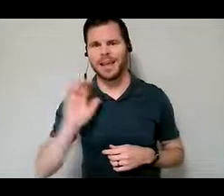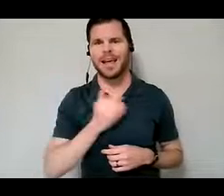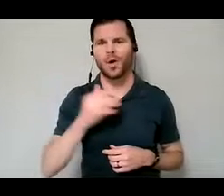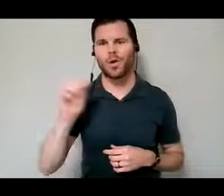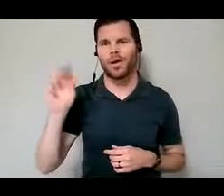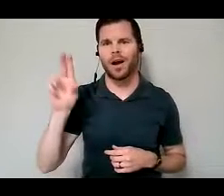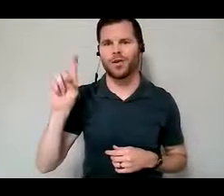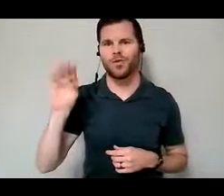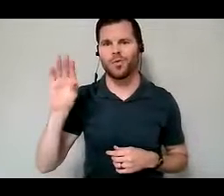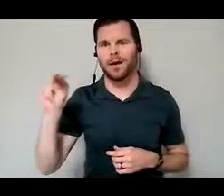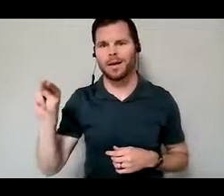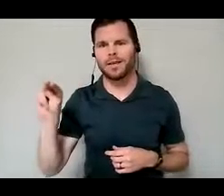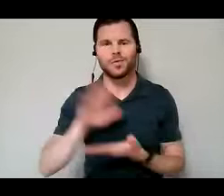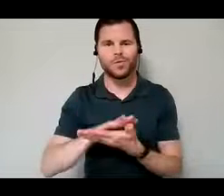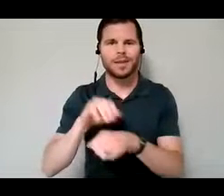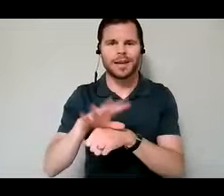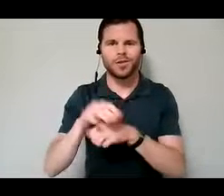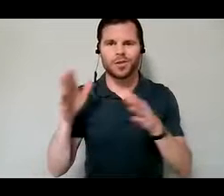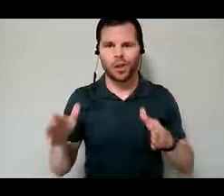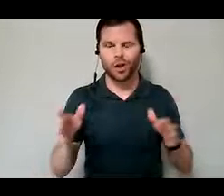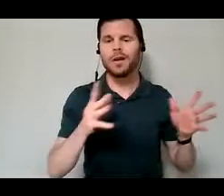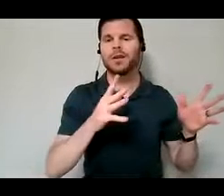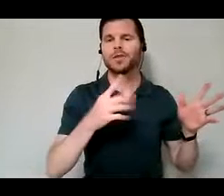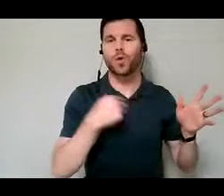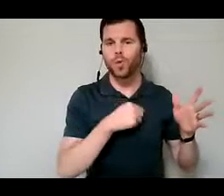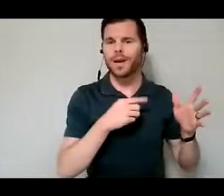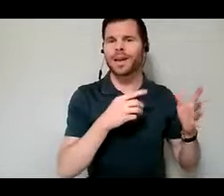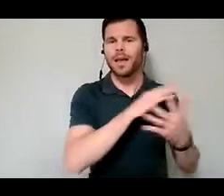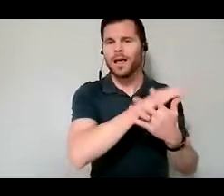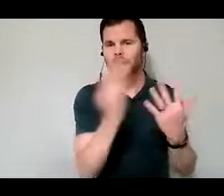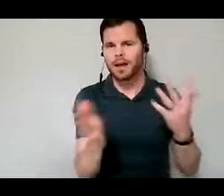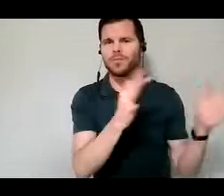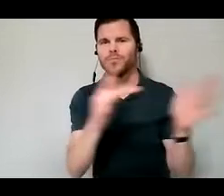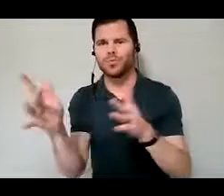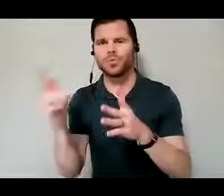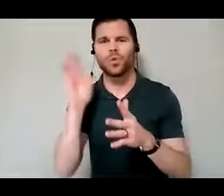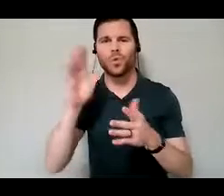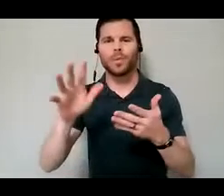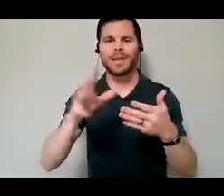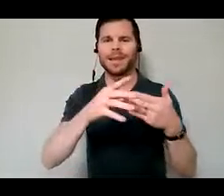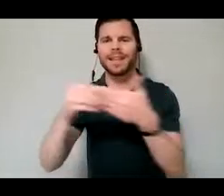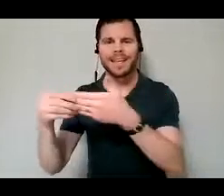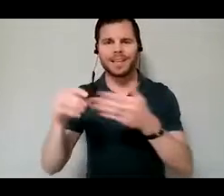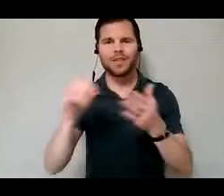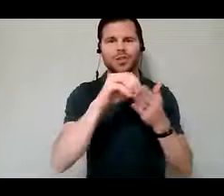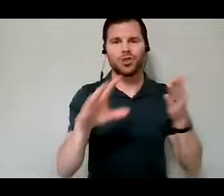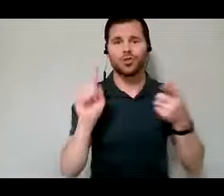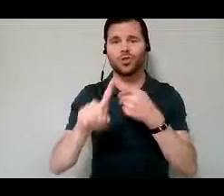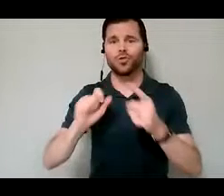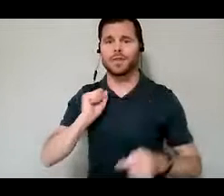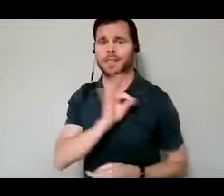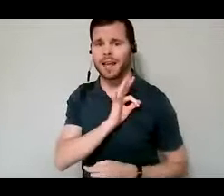the process, we will be leading the entire Audubon staff through the student-to-staff training and building